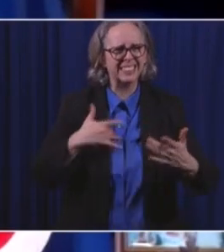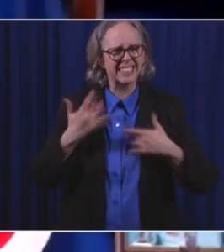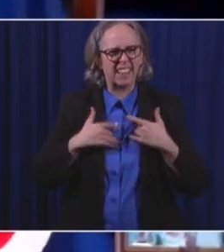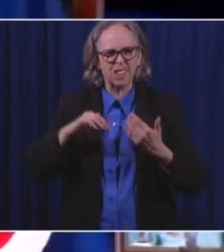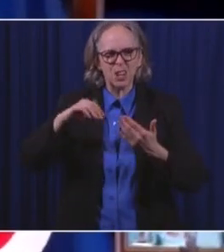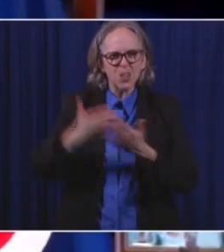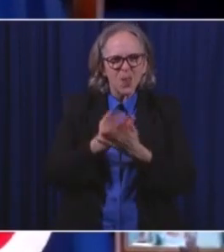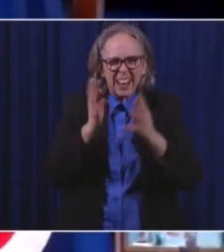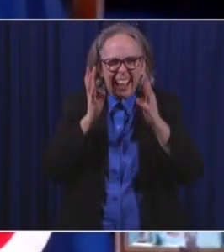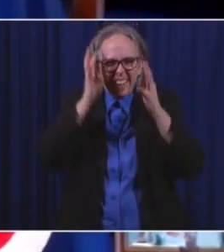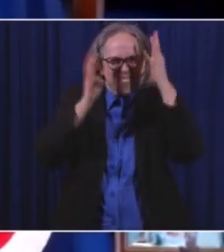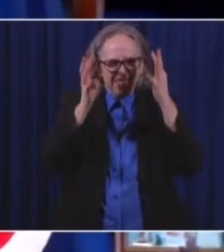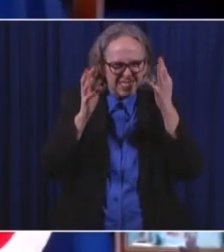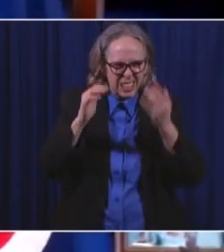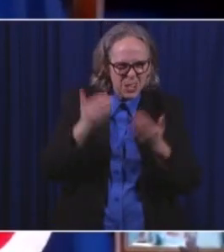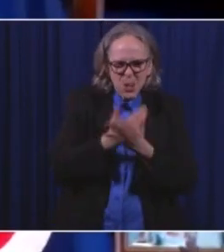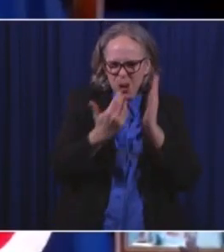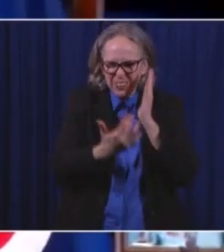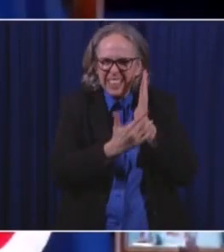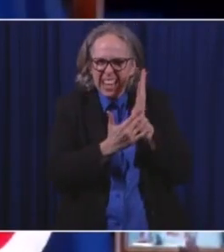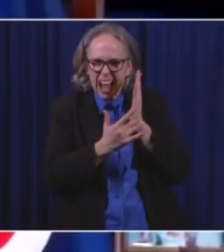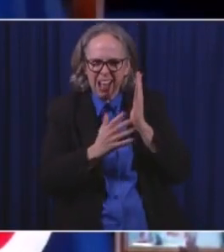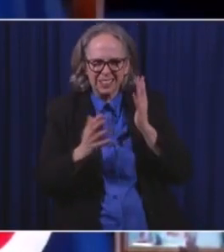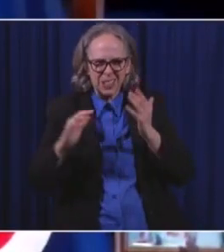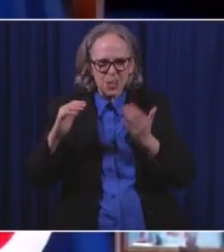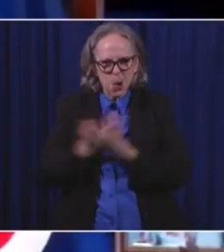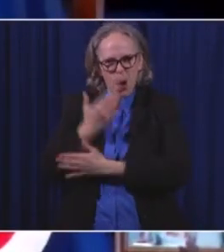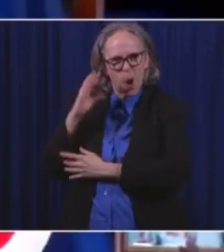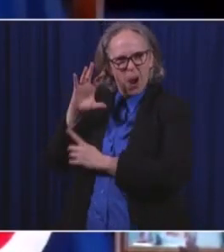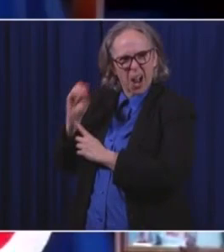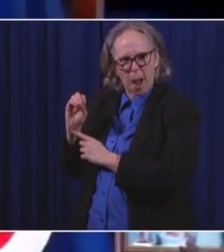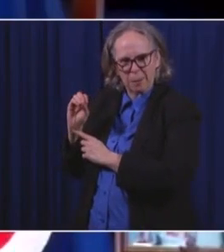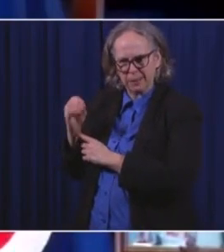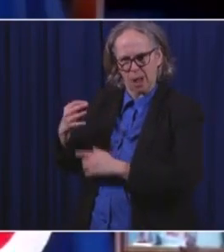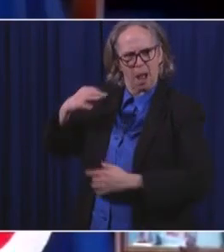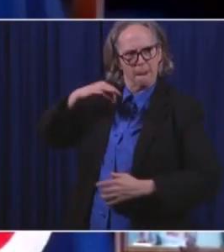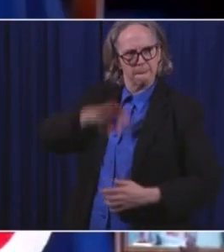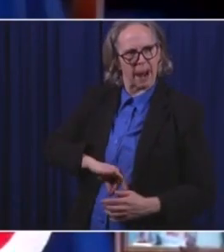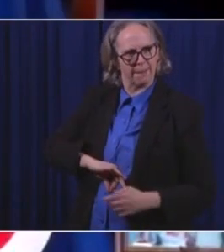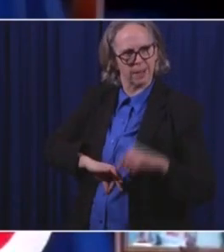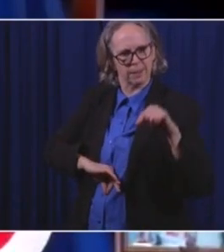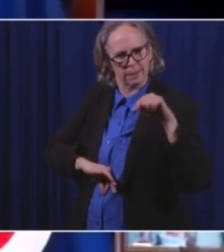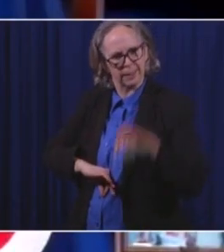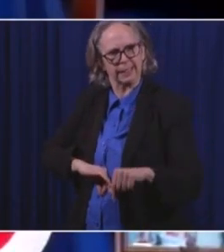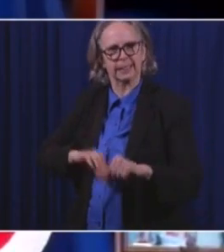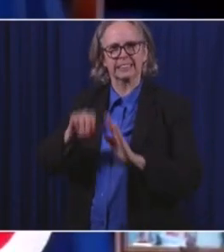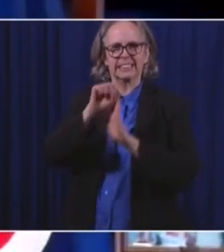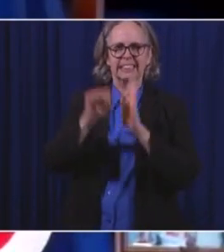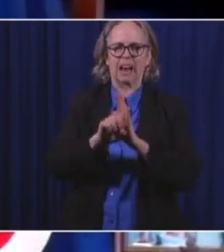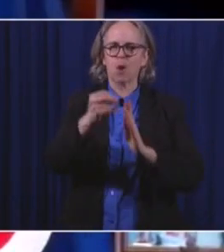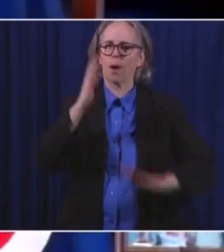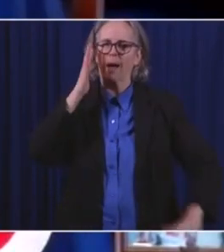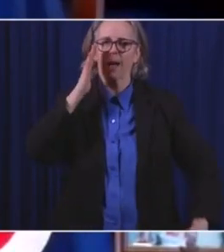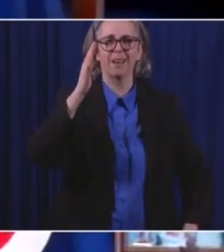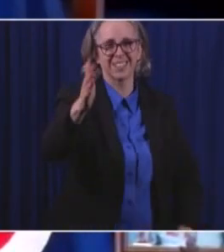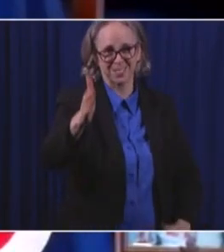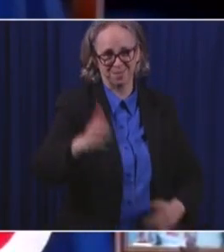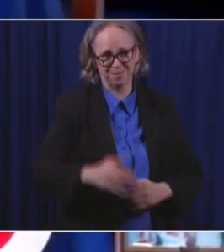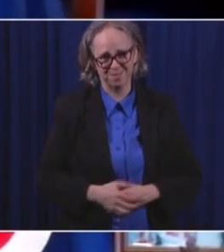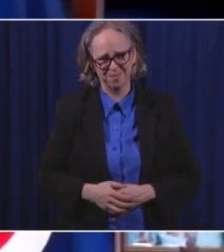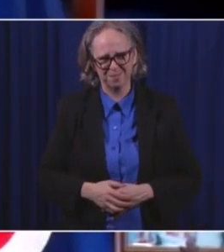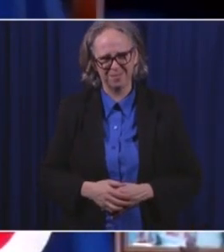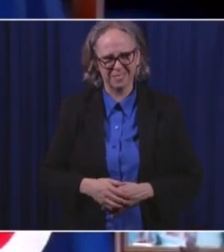brand new technologies that we hope will benefit Ohioans for generations to come. So, Governor, a little bit of optimism as we head